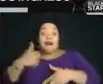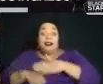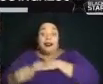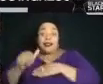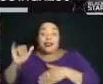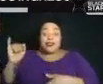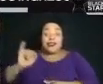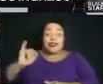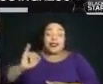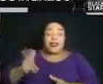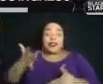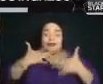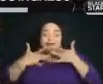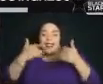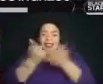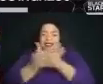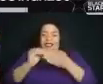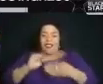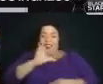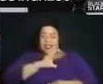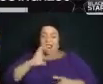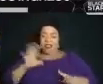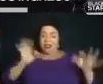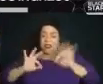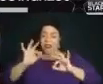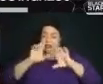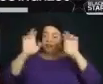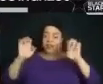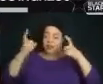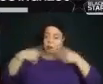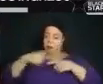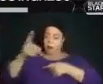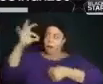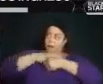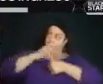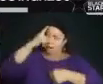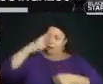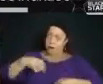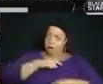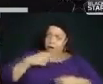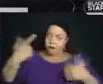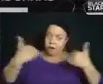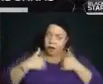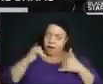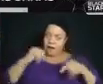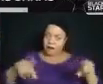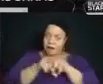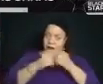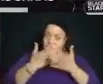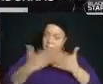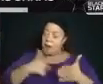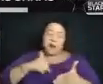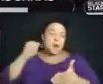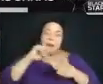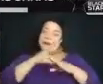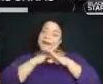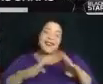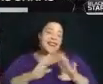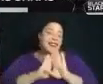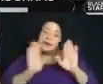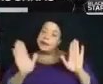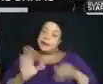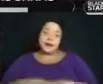won't be silent anymore. As long as caving to